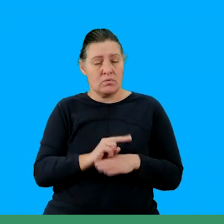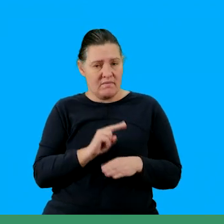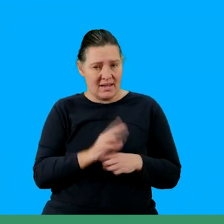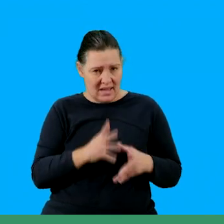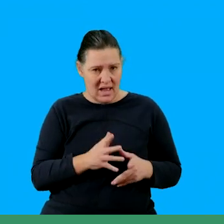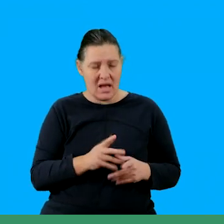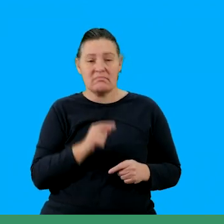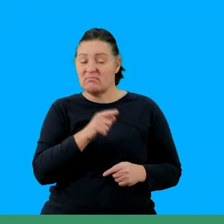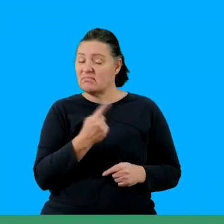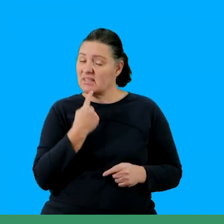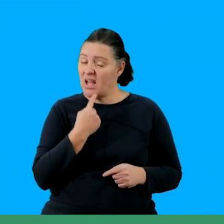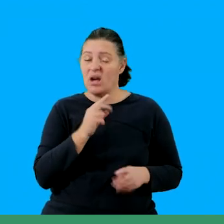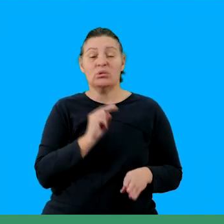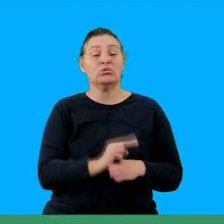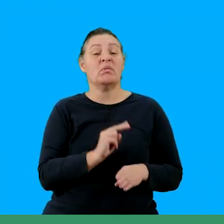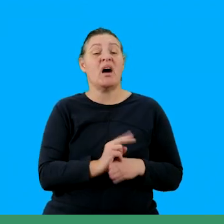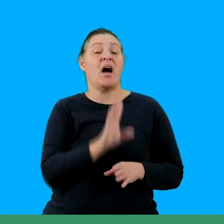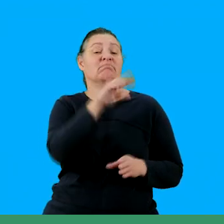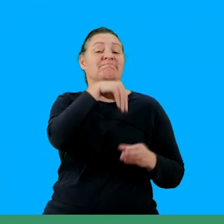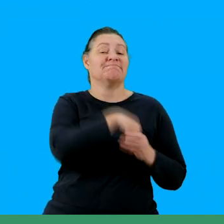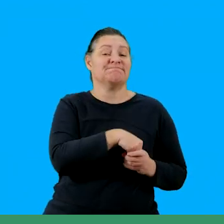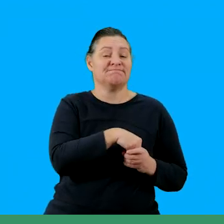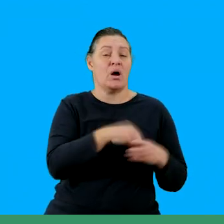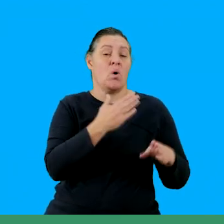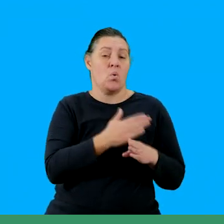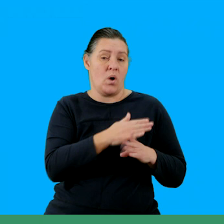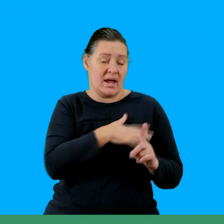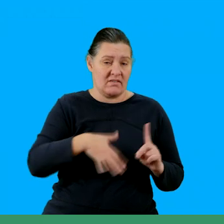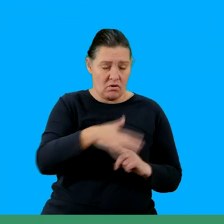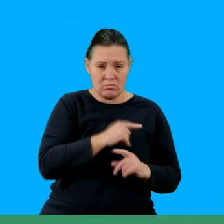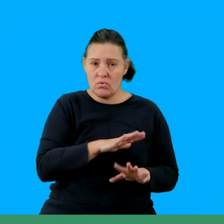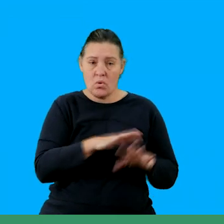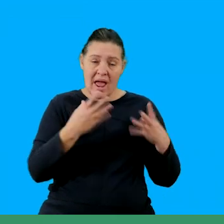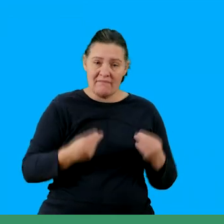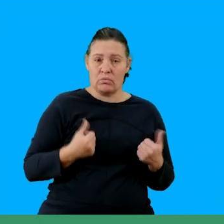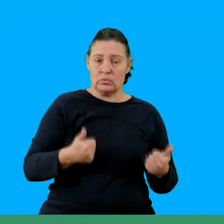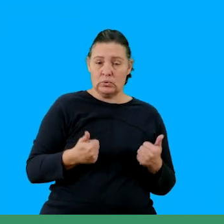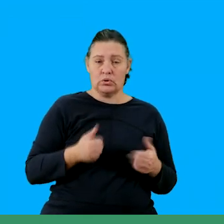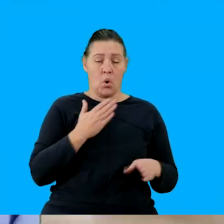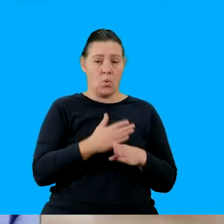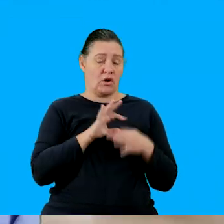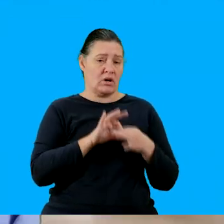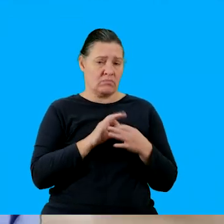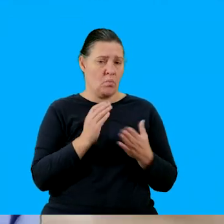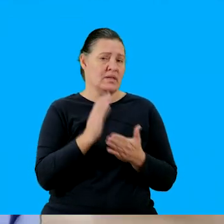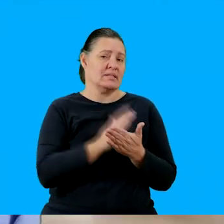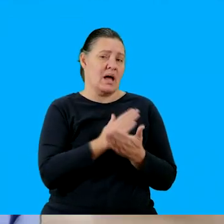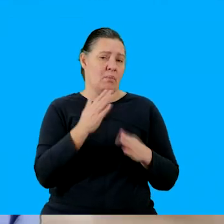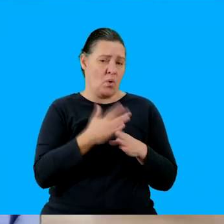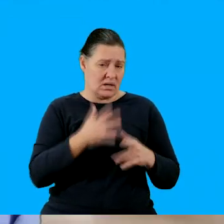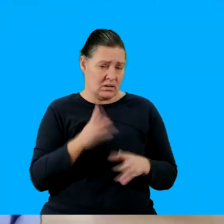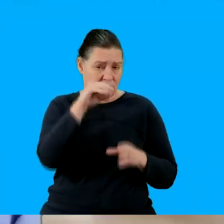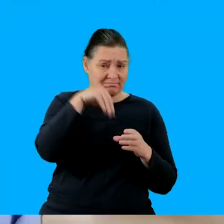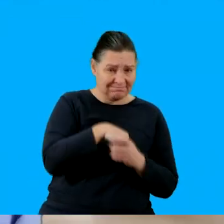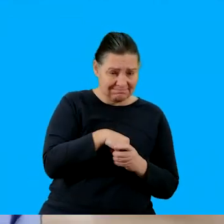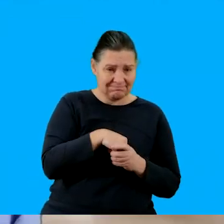supervisor there, that is your tip to say a supervisor is within the working environment and they don't have a good working relationship with some of the workers